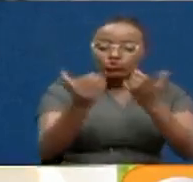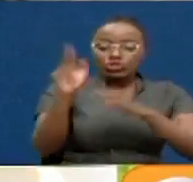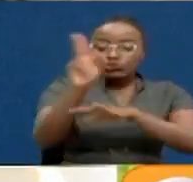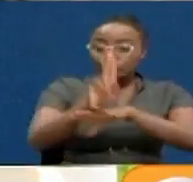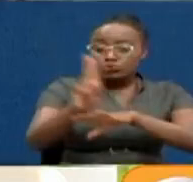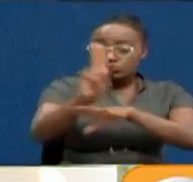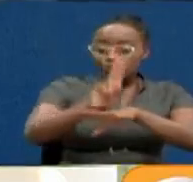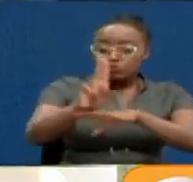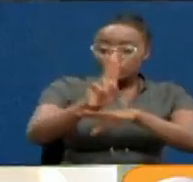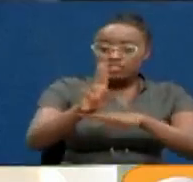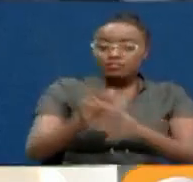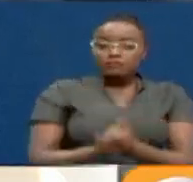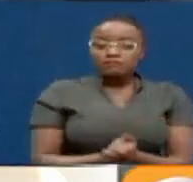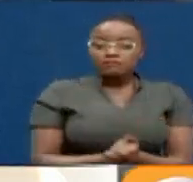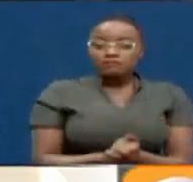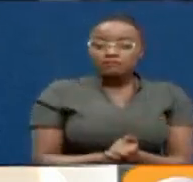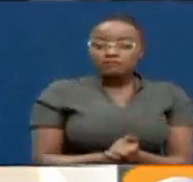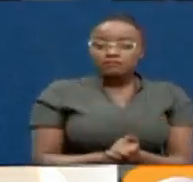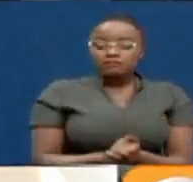apply.